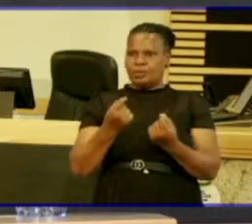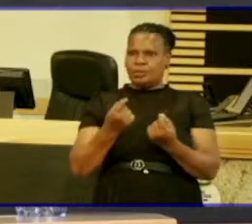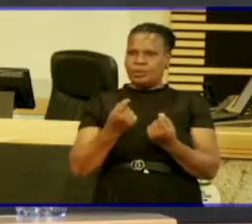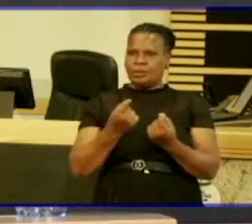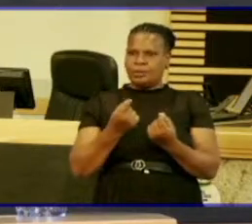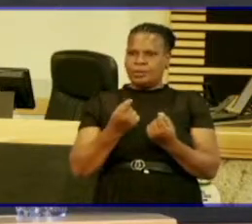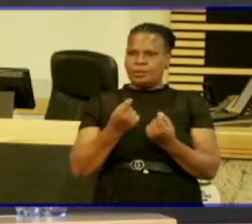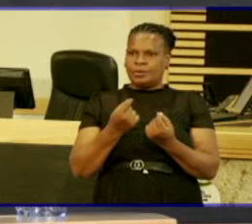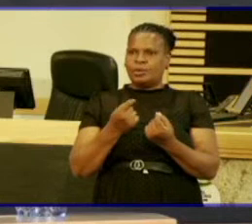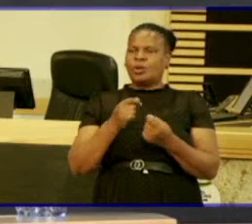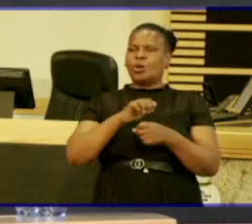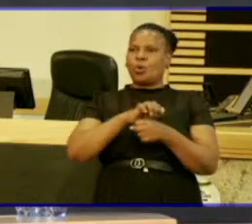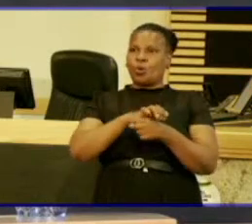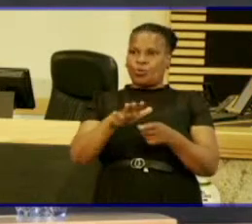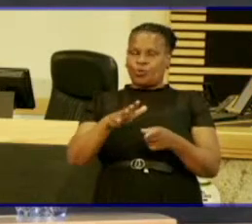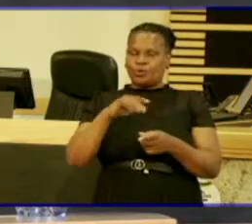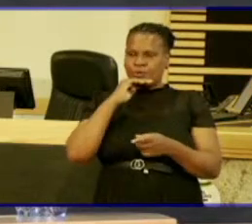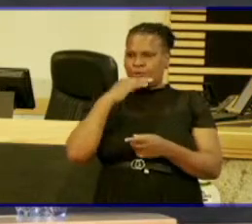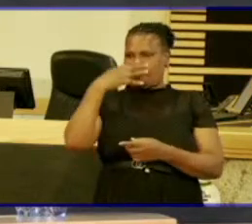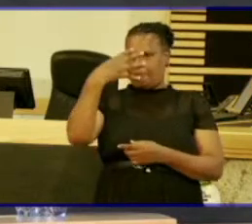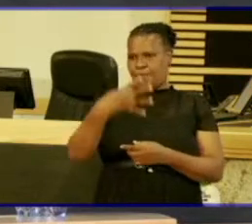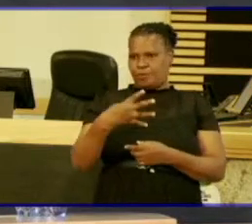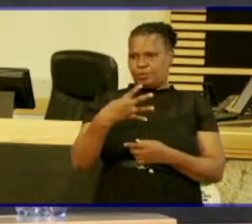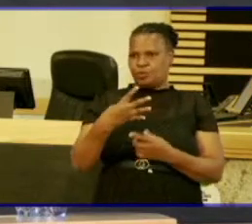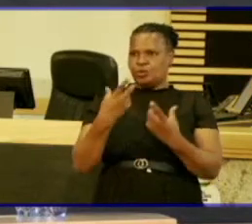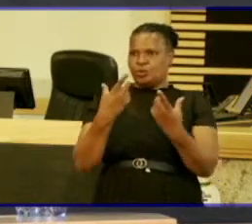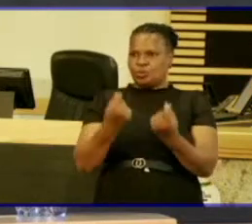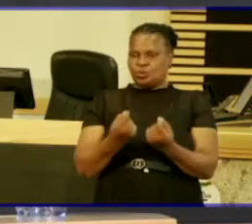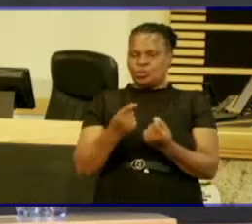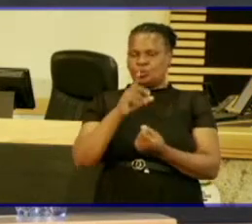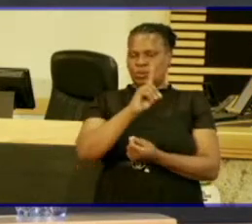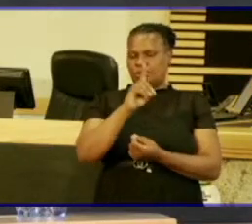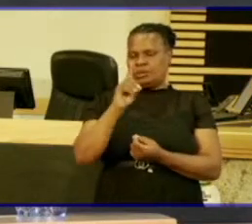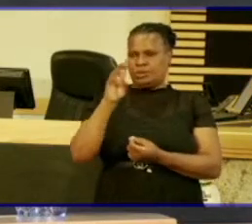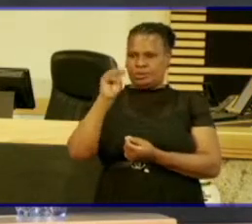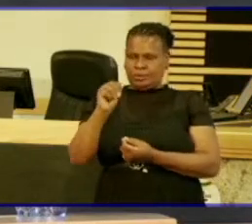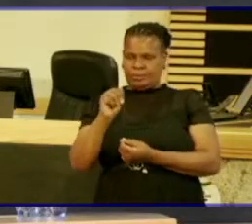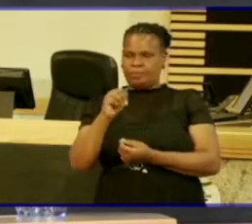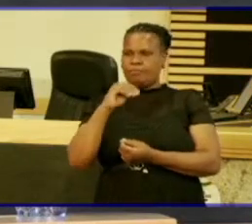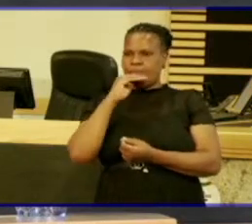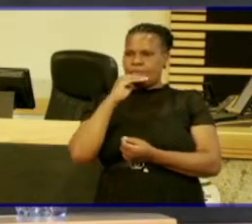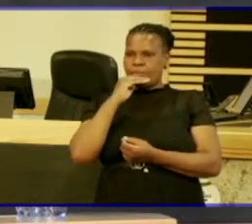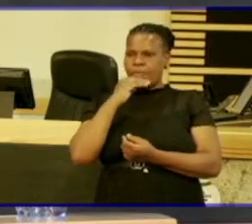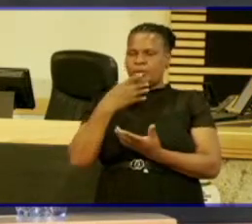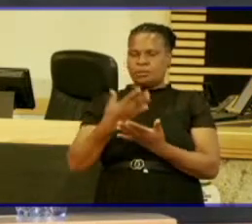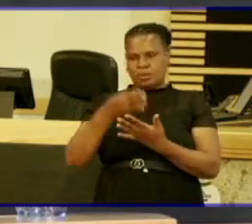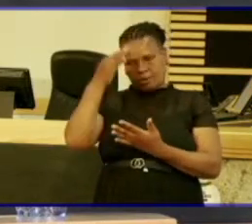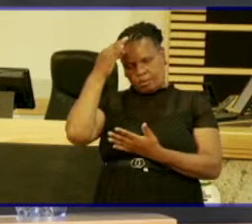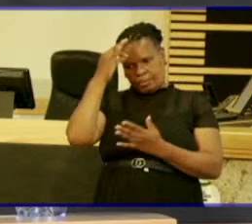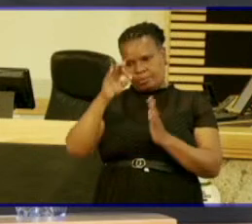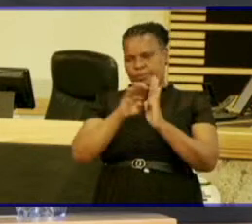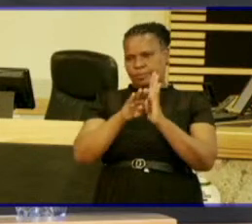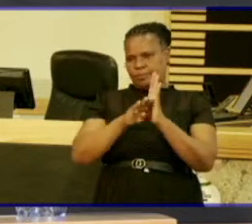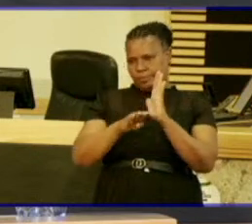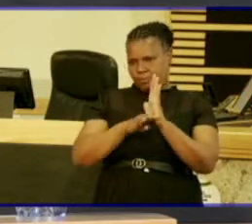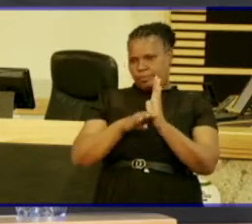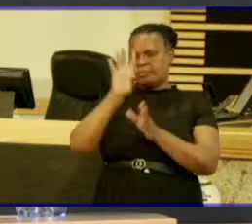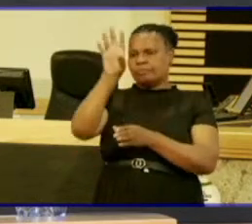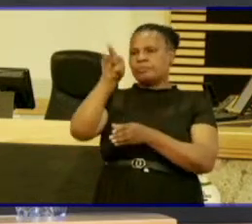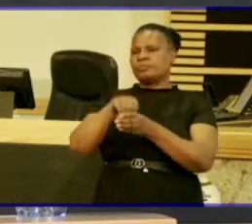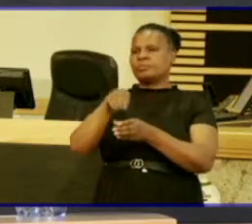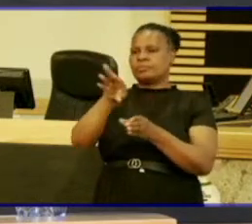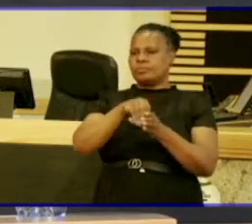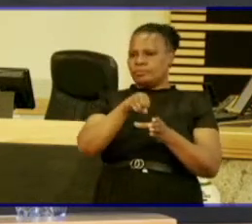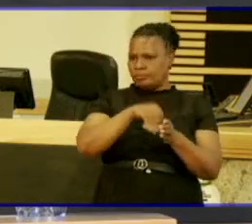but COVID-19 has forced us to intensify the DDM in managing government programs in an integrated way and